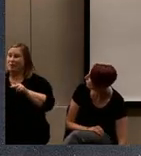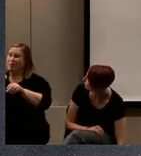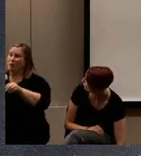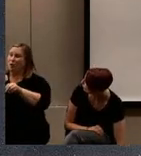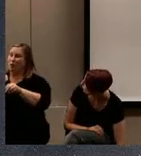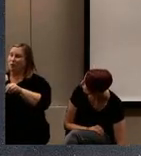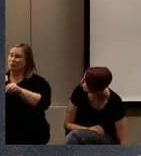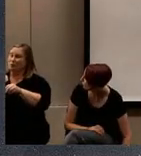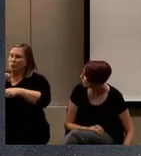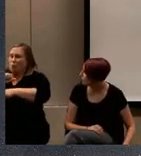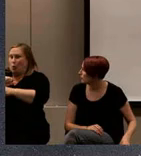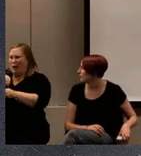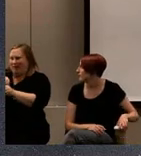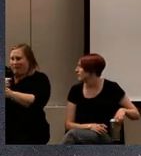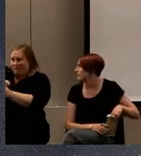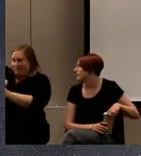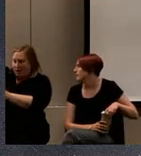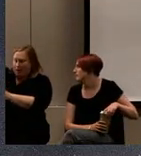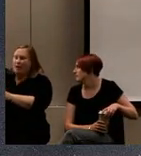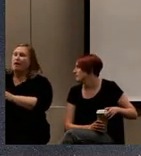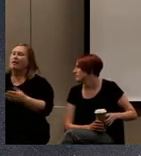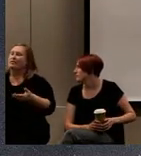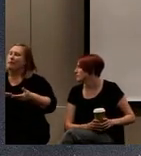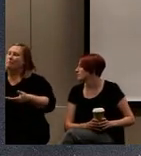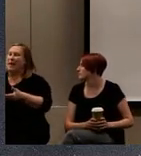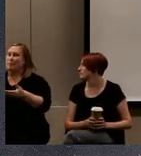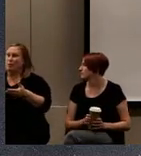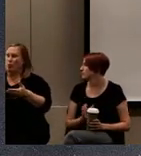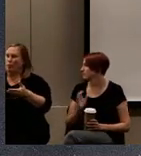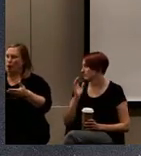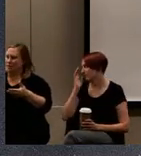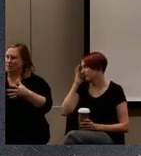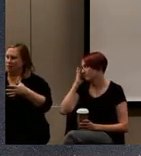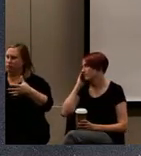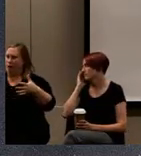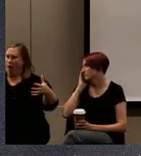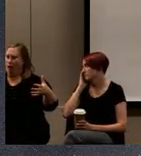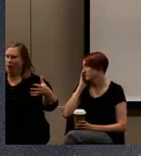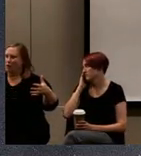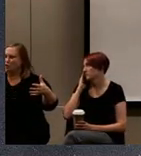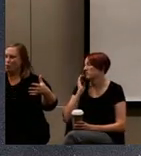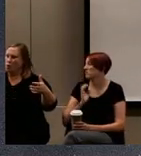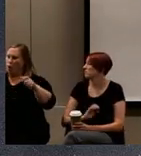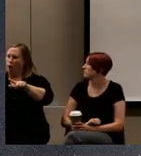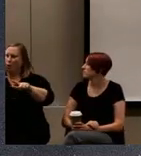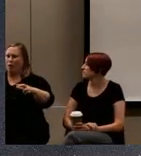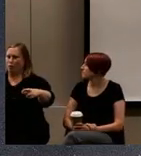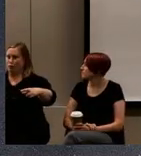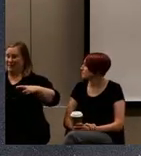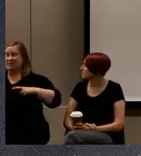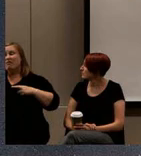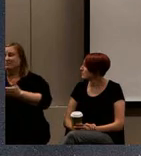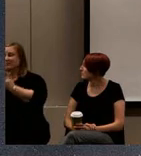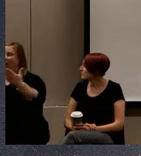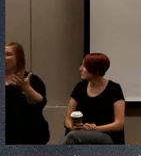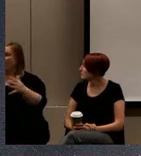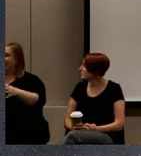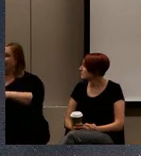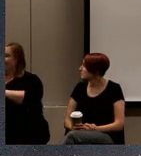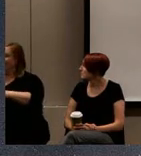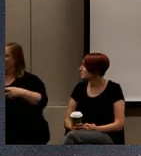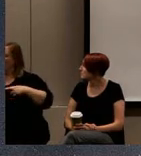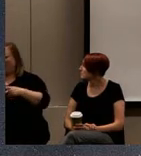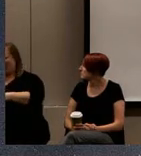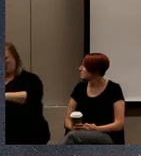arena. This, you know, baby boom generation that is approaching retirement, many of them already in their retirement years, they don't think